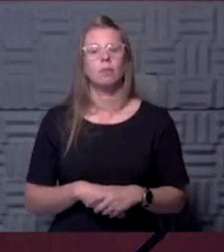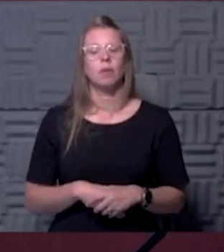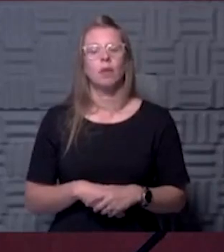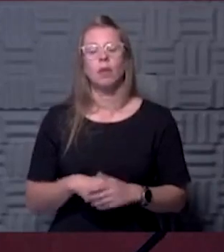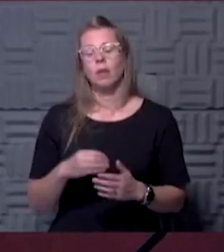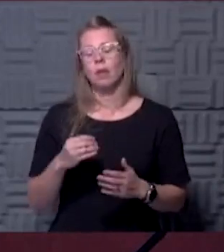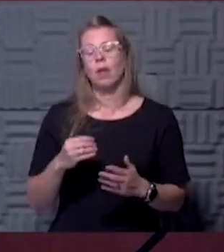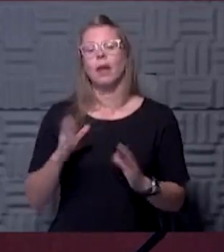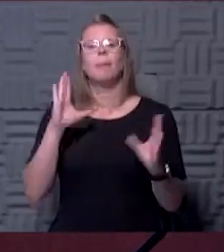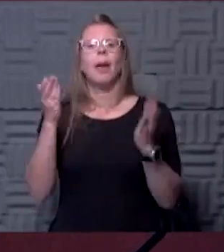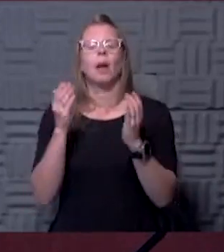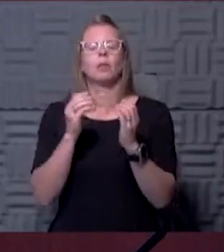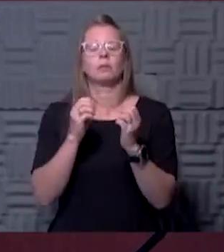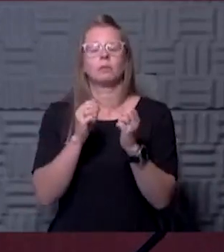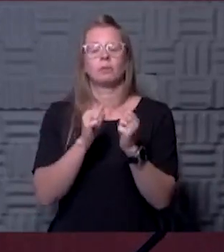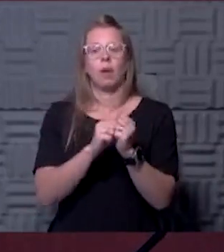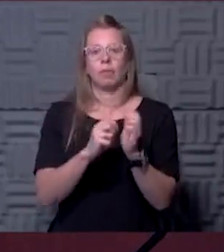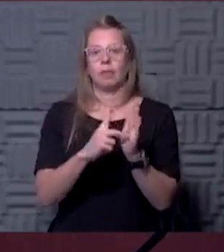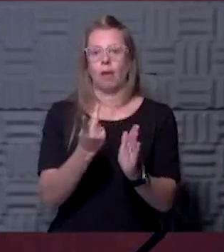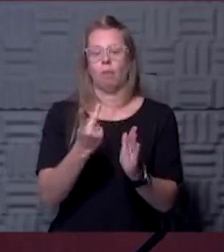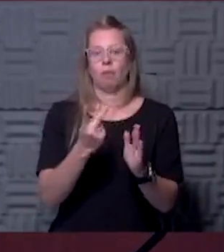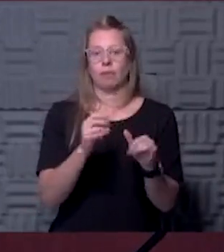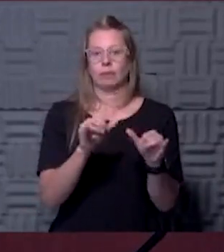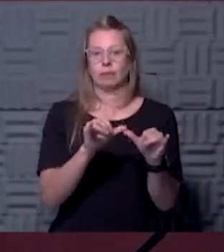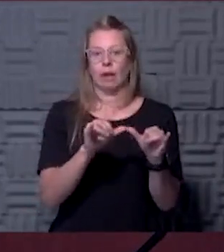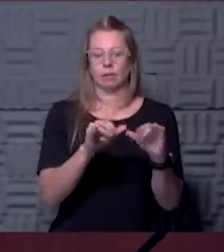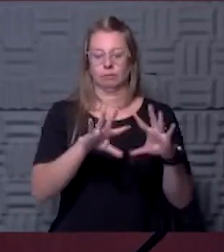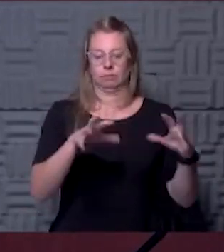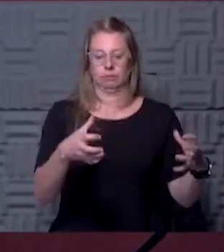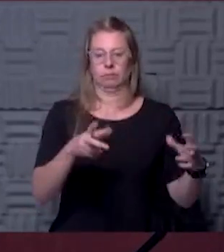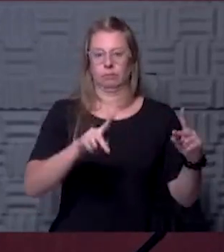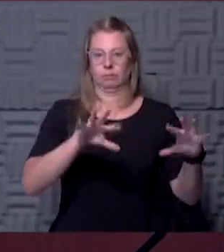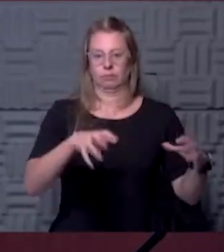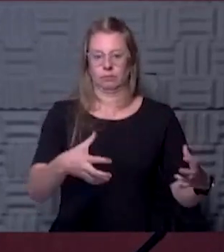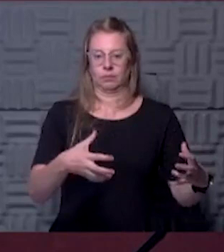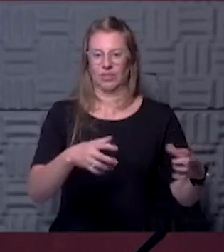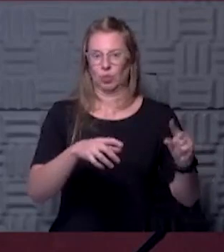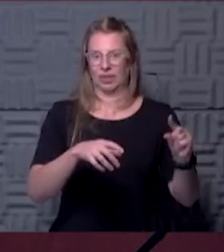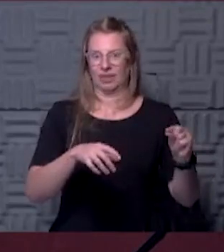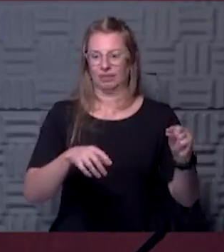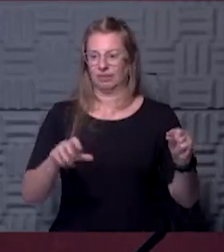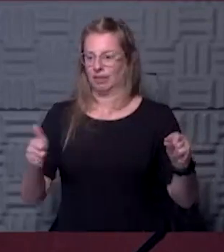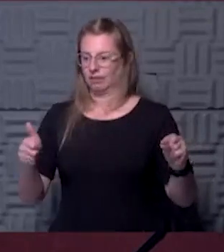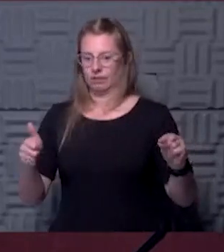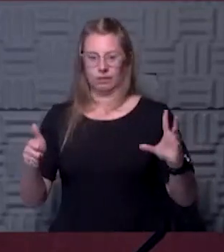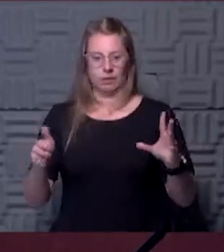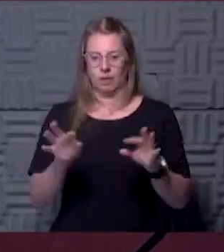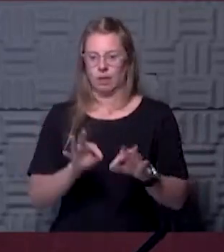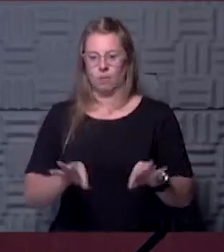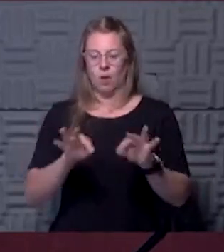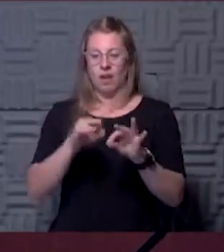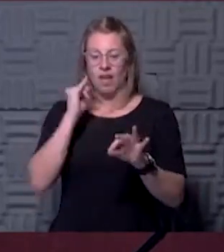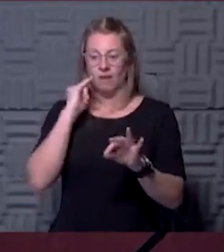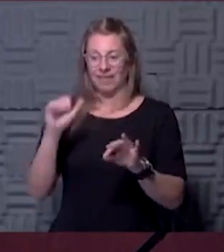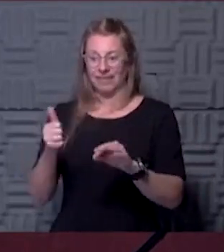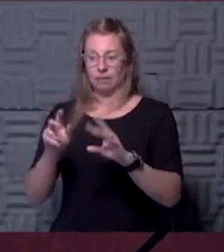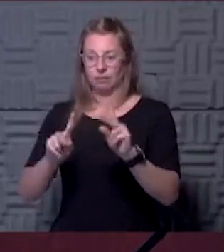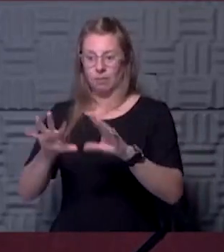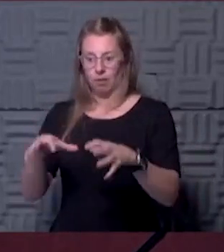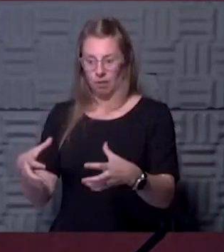group of 20, double the size. And so that conversation around classroom density is really important, because if your bubble is smaller, if it's 10